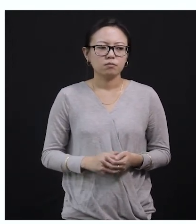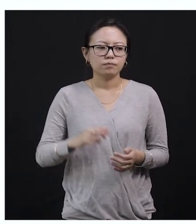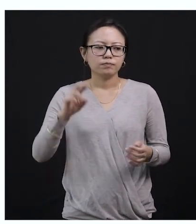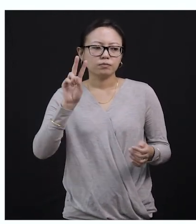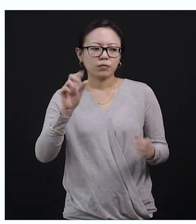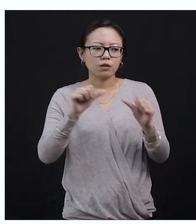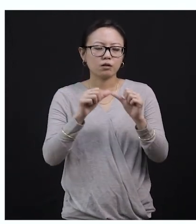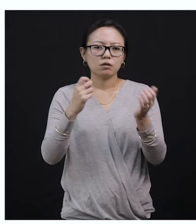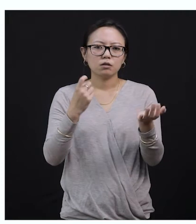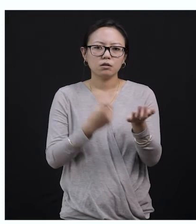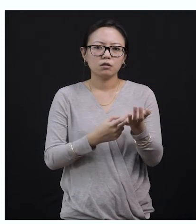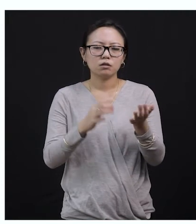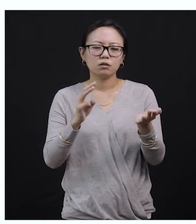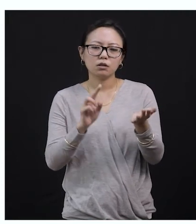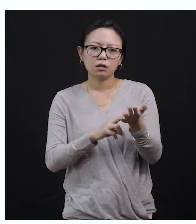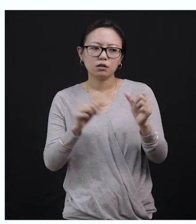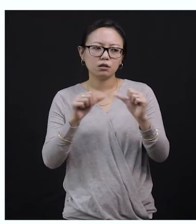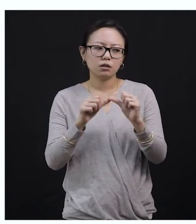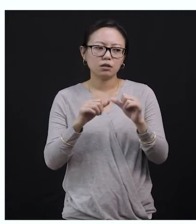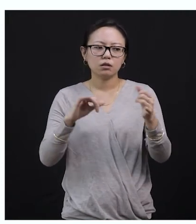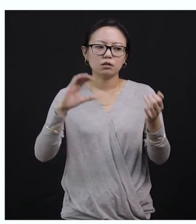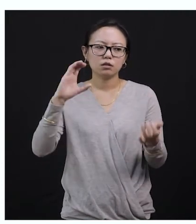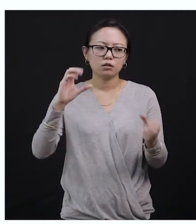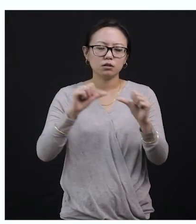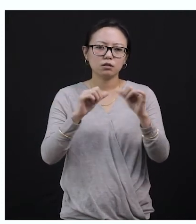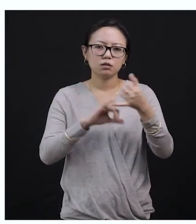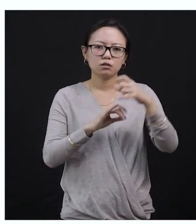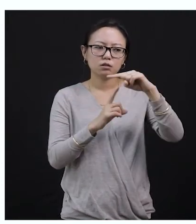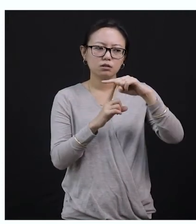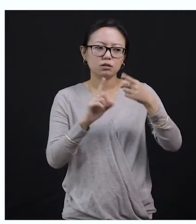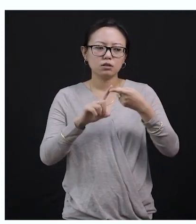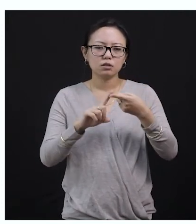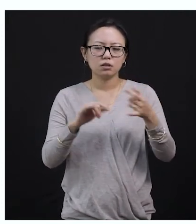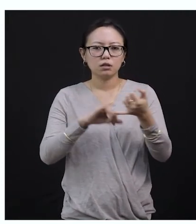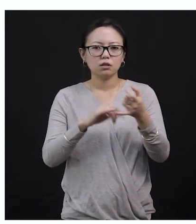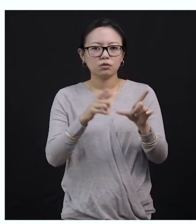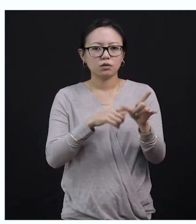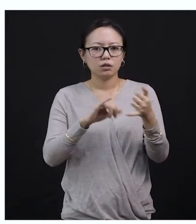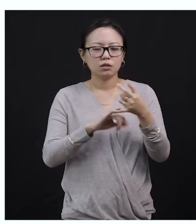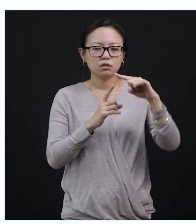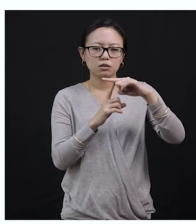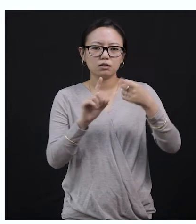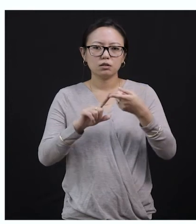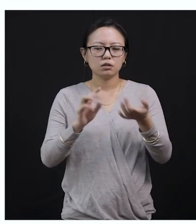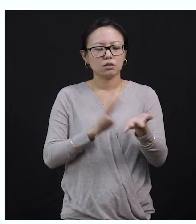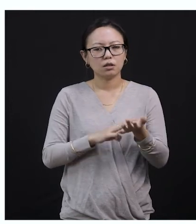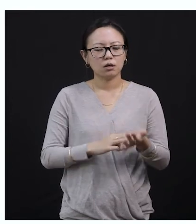time, the caste system was still in existence. They were divided into 4: